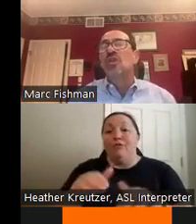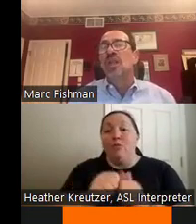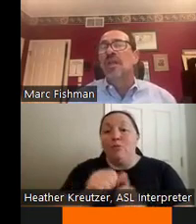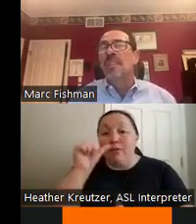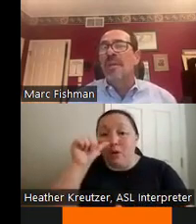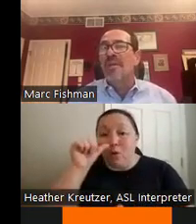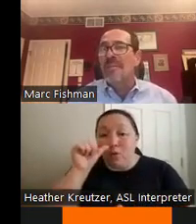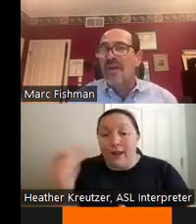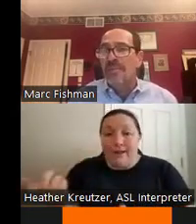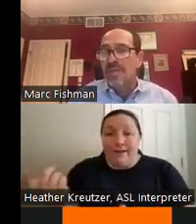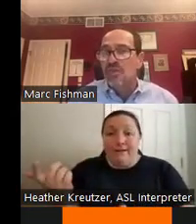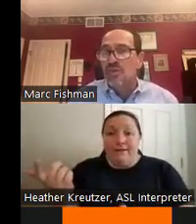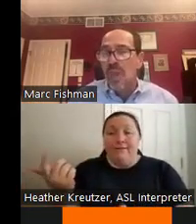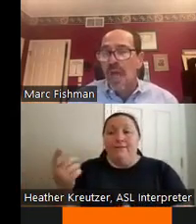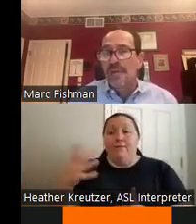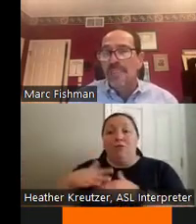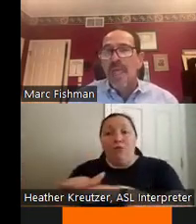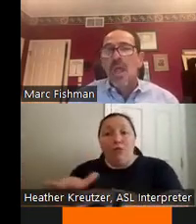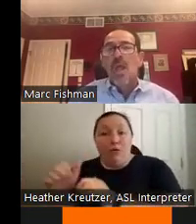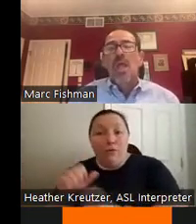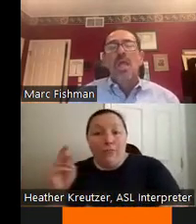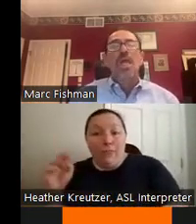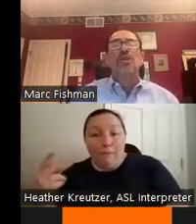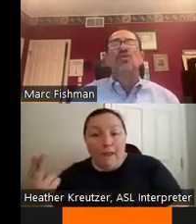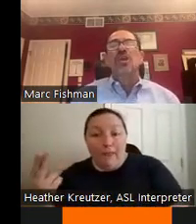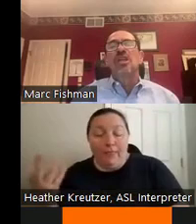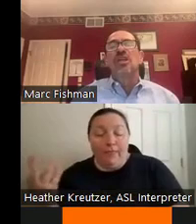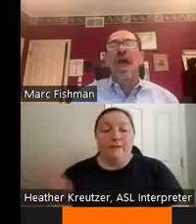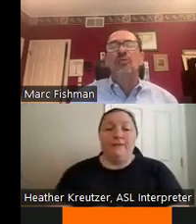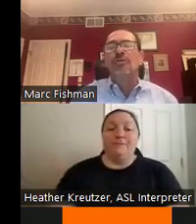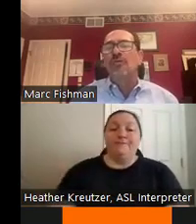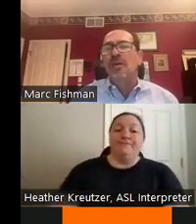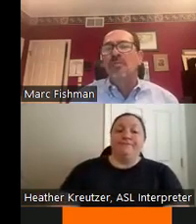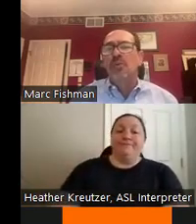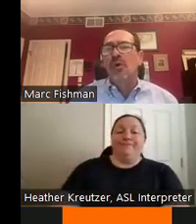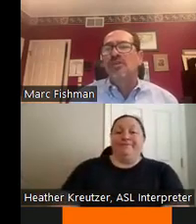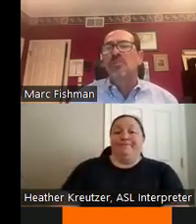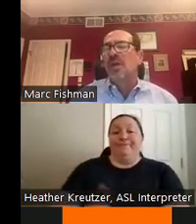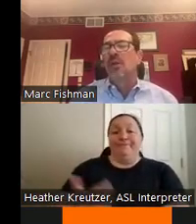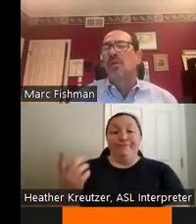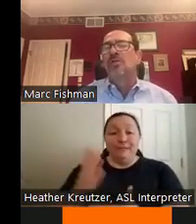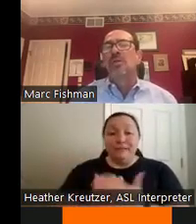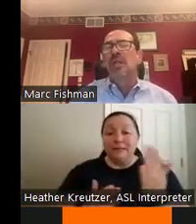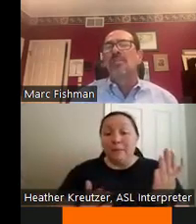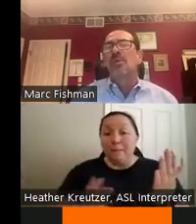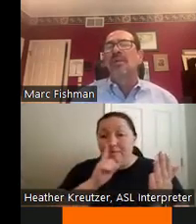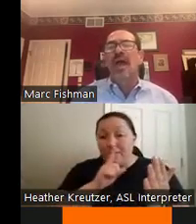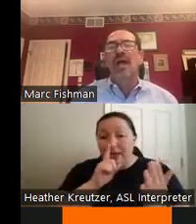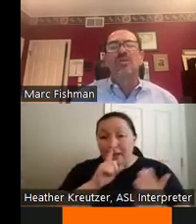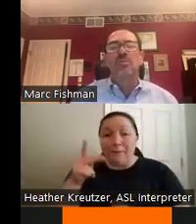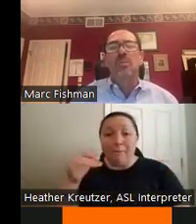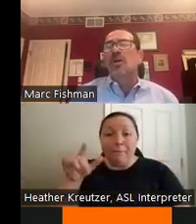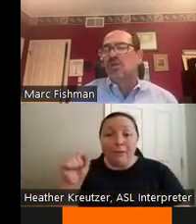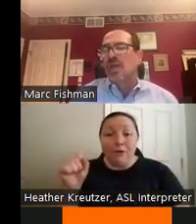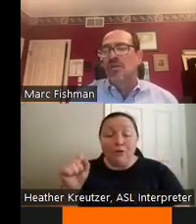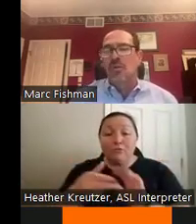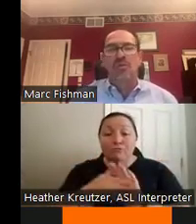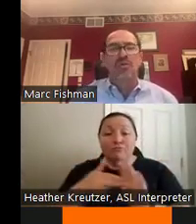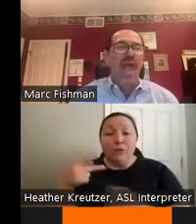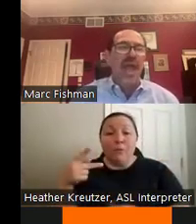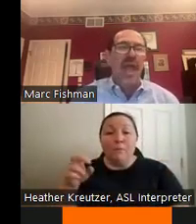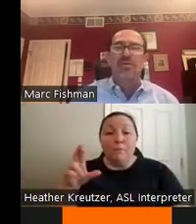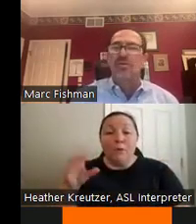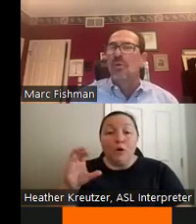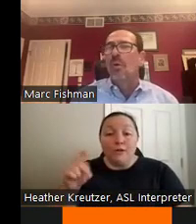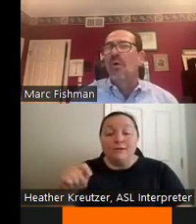is increasingly in the methamphetamine supply. It is in counterfeit pressed pills labeled as Percocet